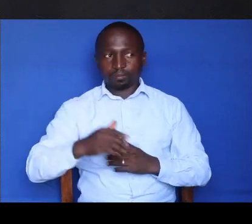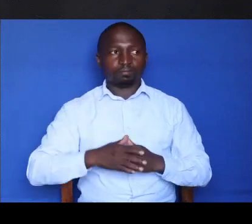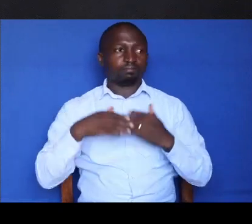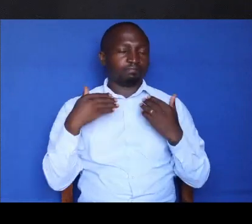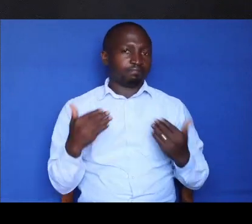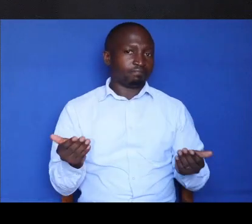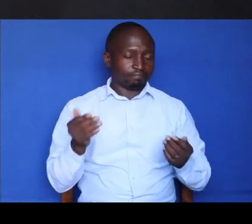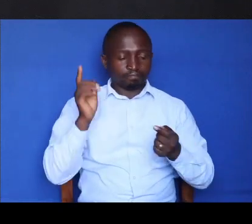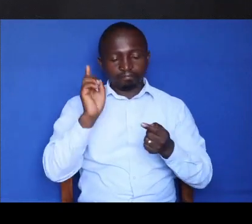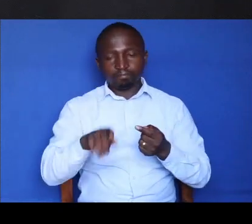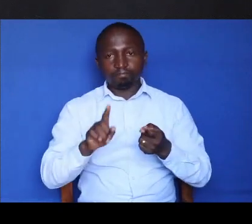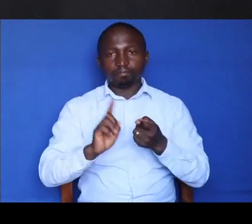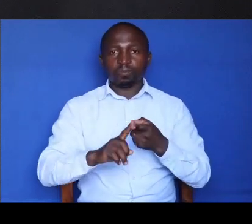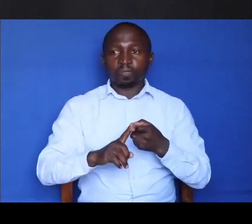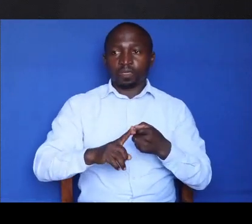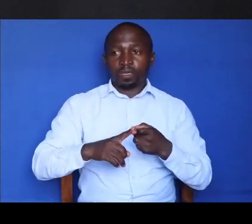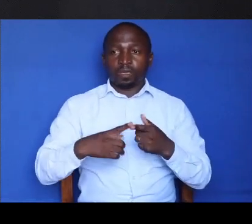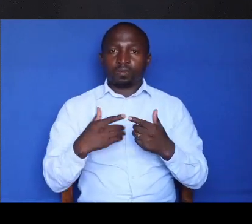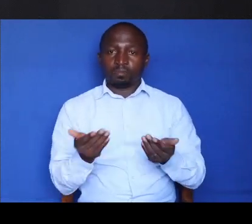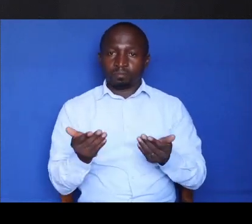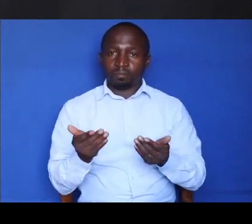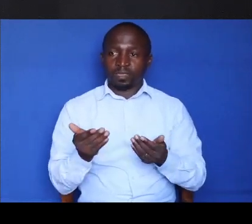Then we have a feature of incised